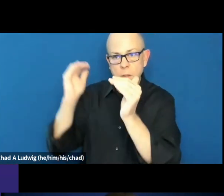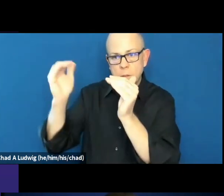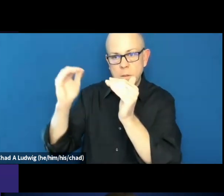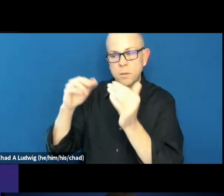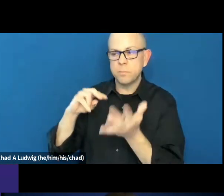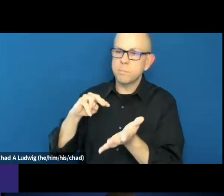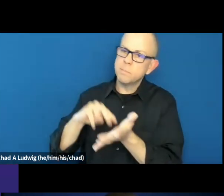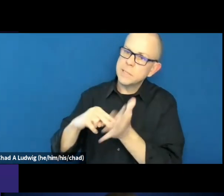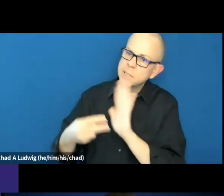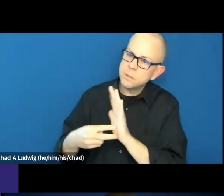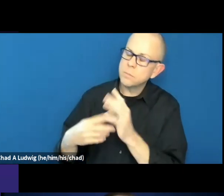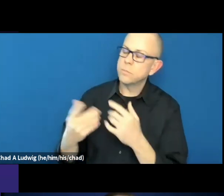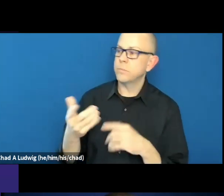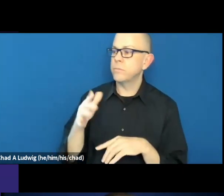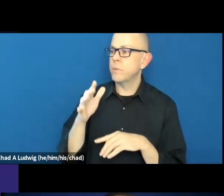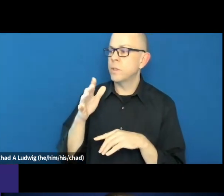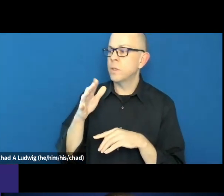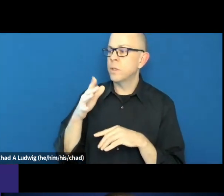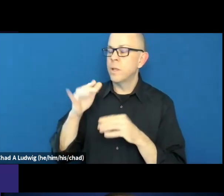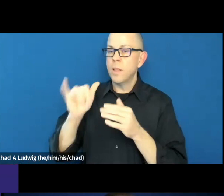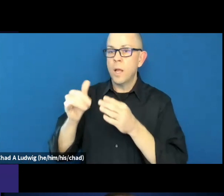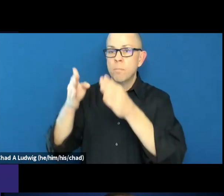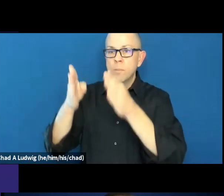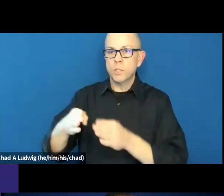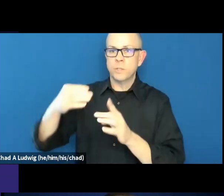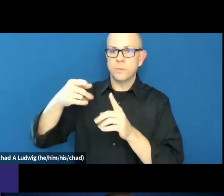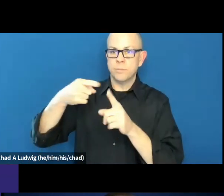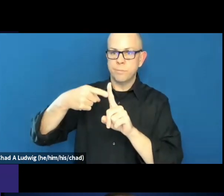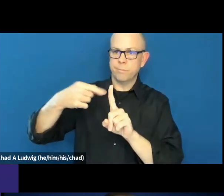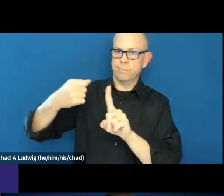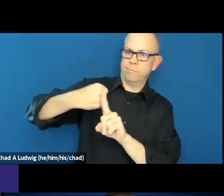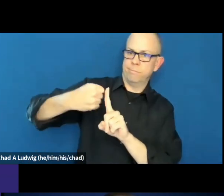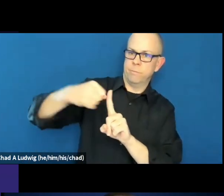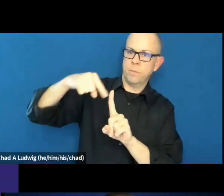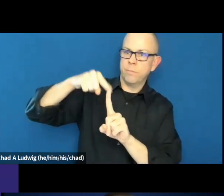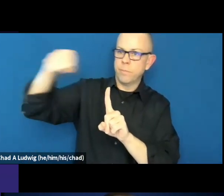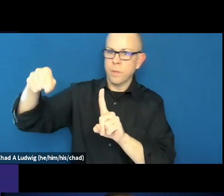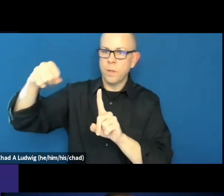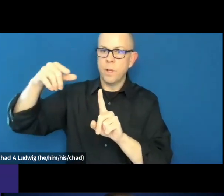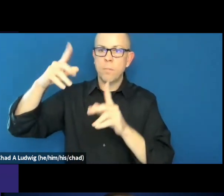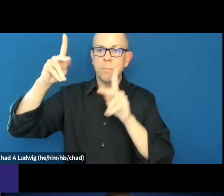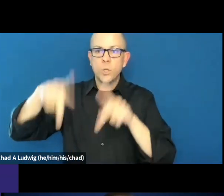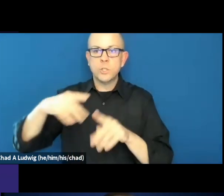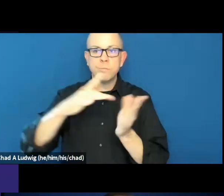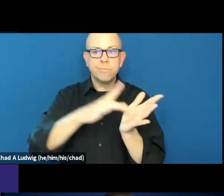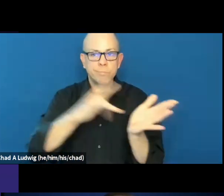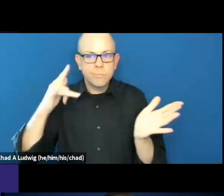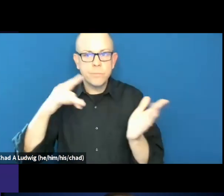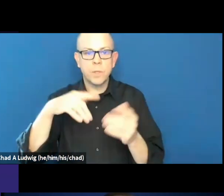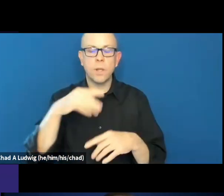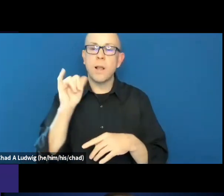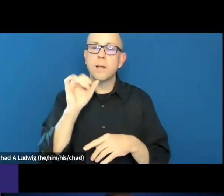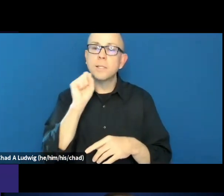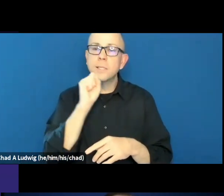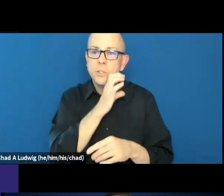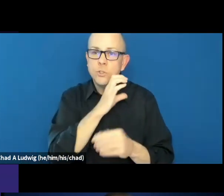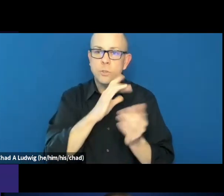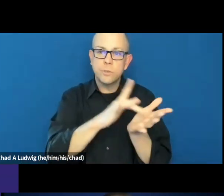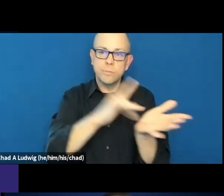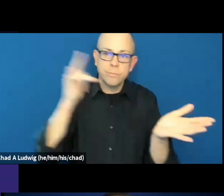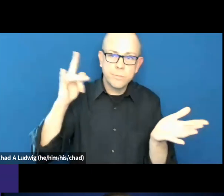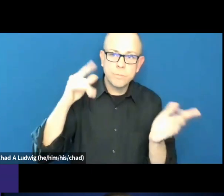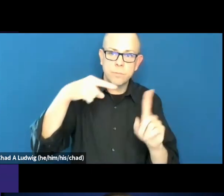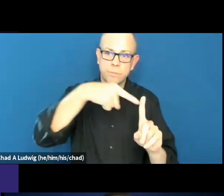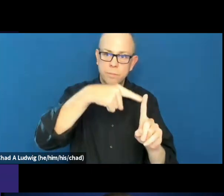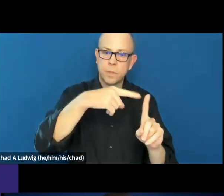if there is abuse of a vulnerable adult. So for example, there is a person who is